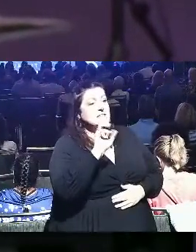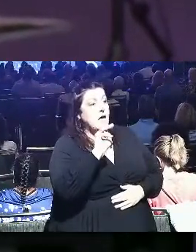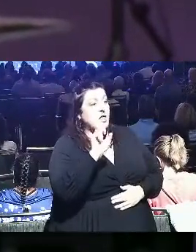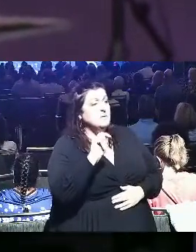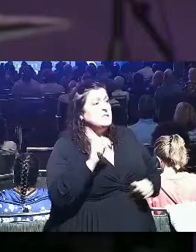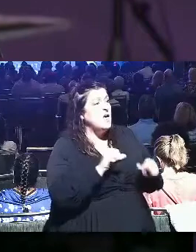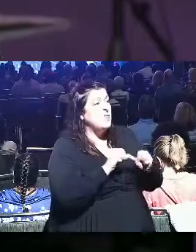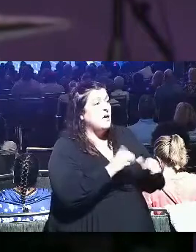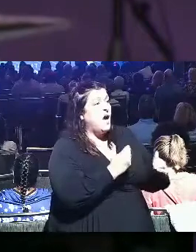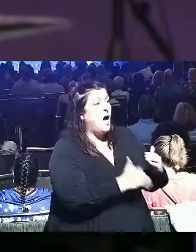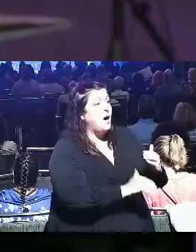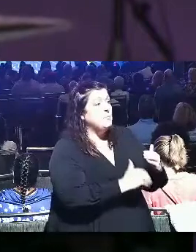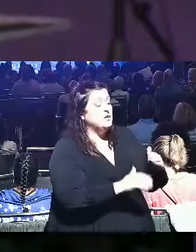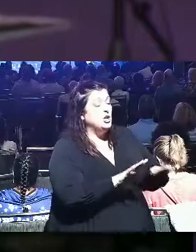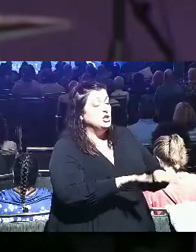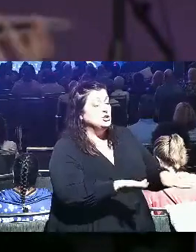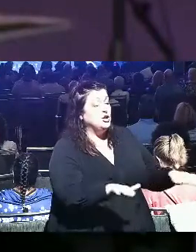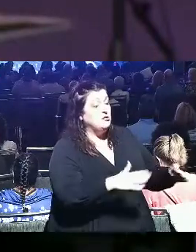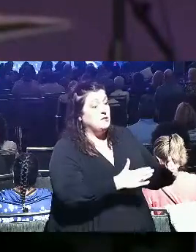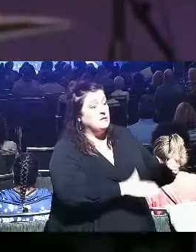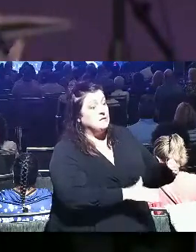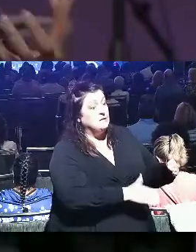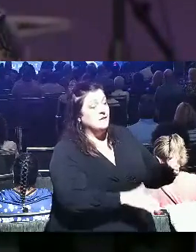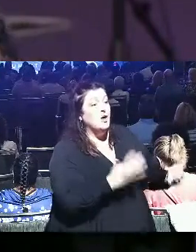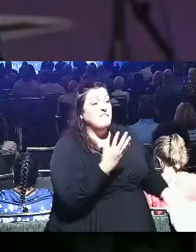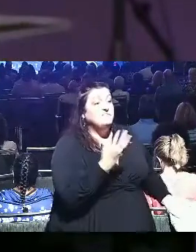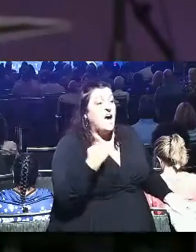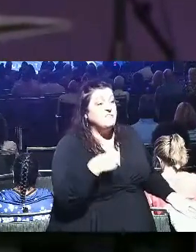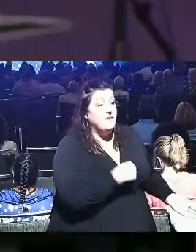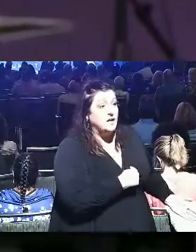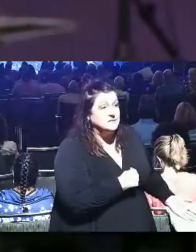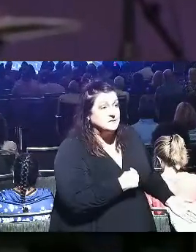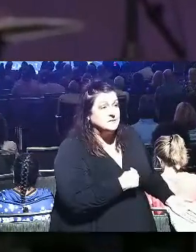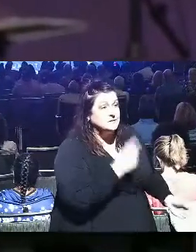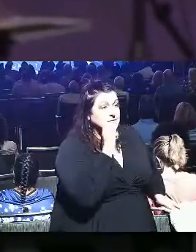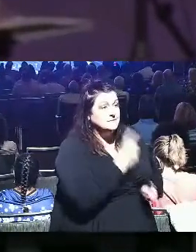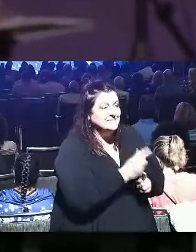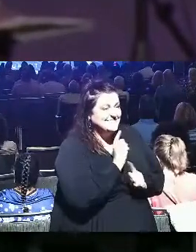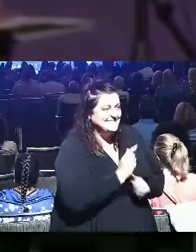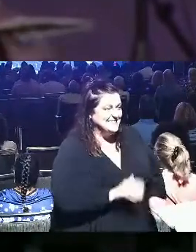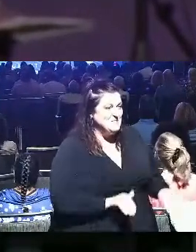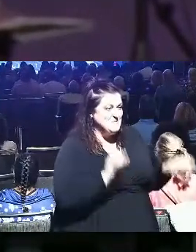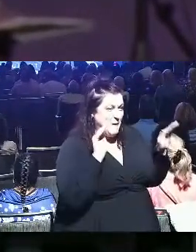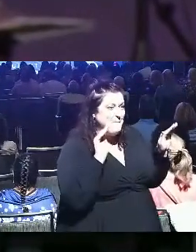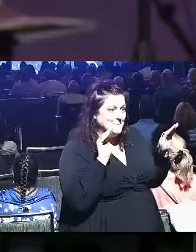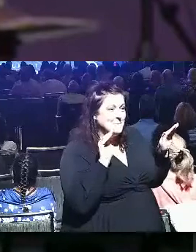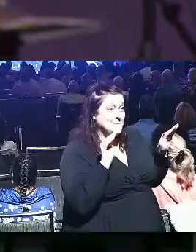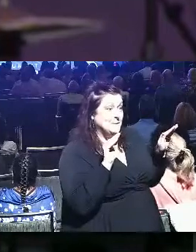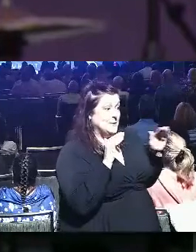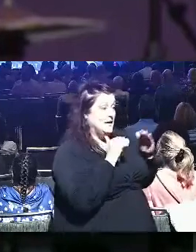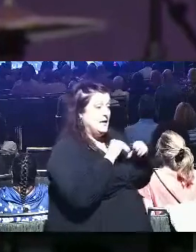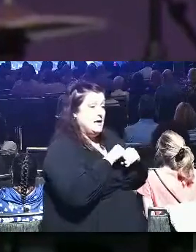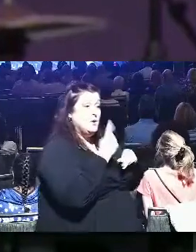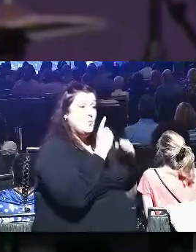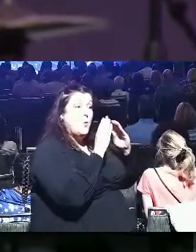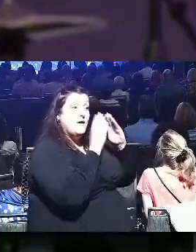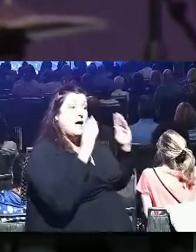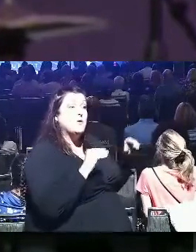children. So there were five of us siblings that all grew up in one house in